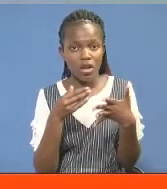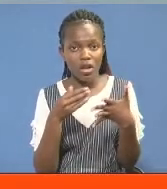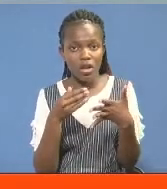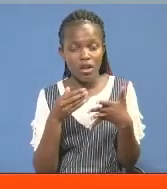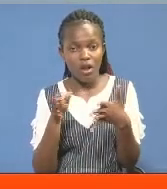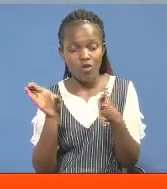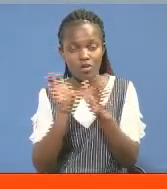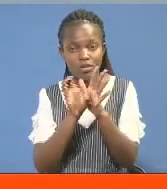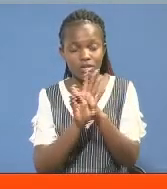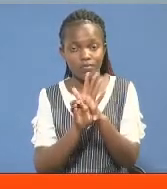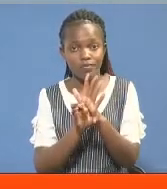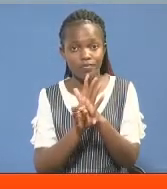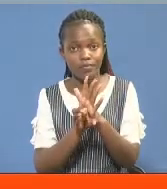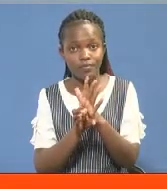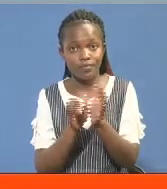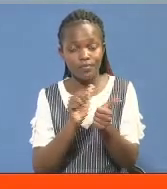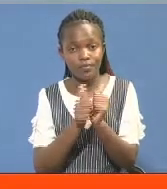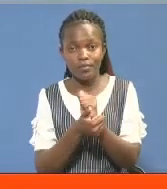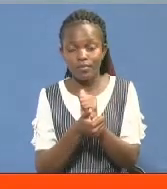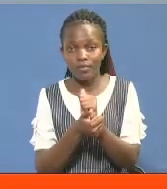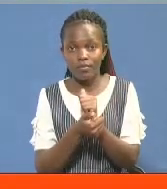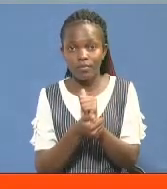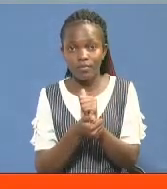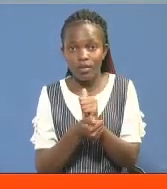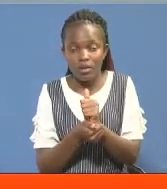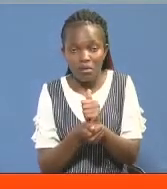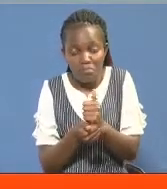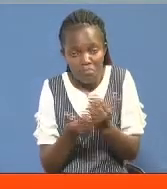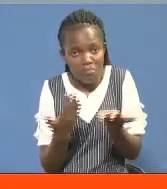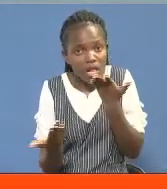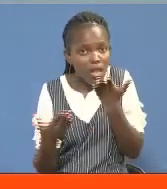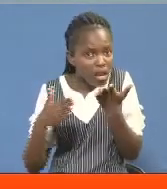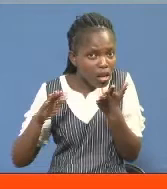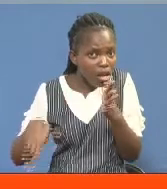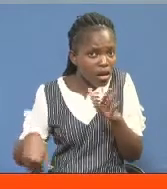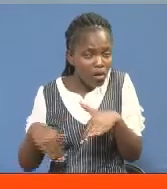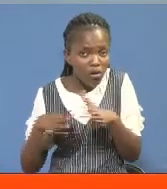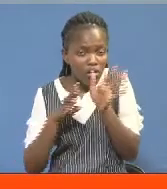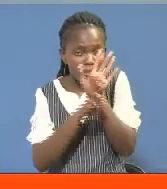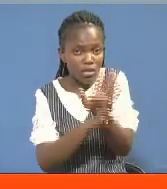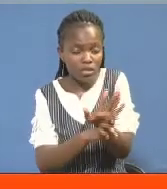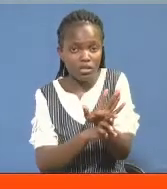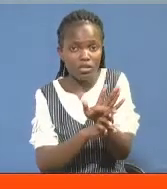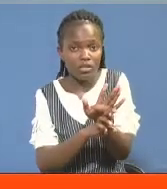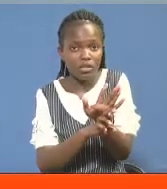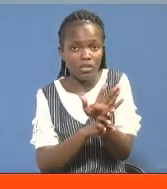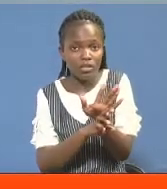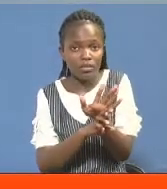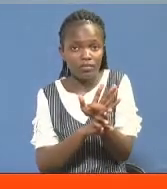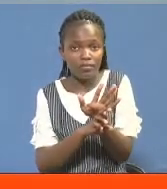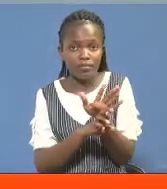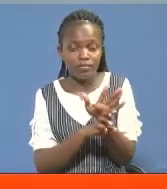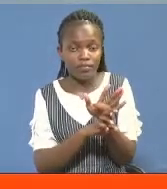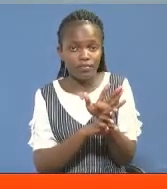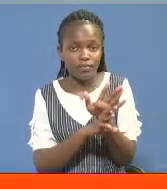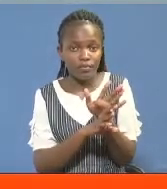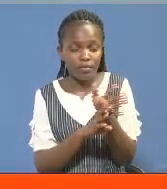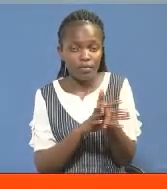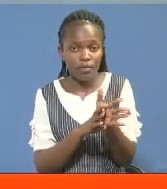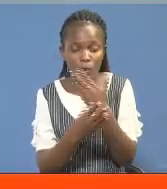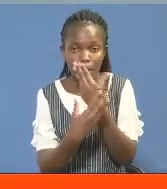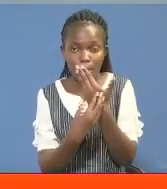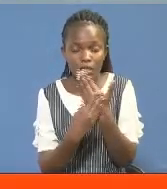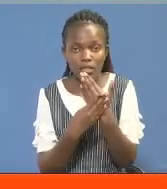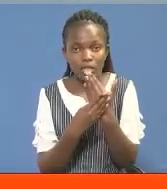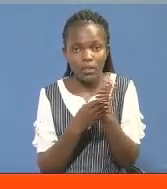Bill of 2020 is all about. Are we a little bit too late when it comes to presenting the BBI copies to the common Mwananchi?